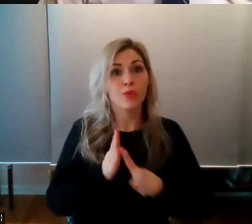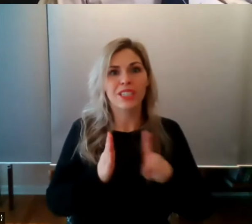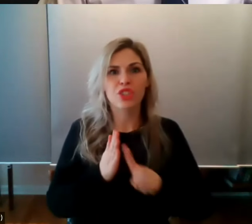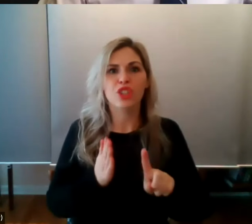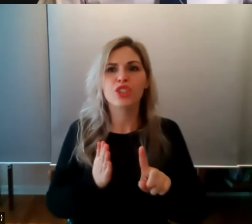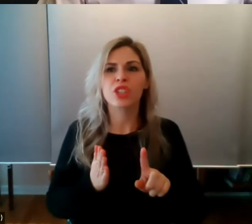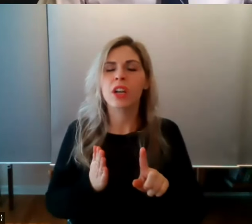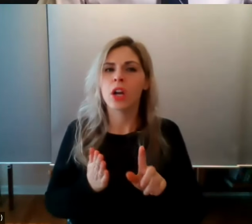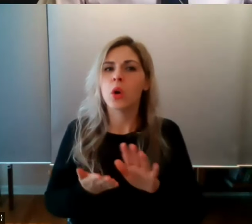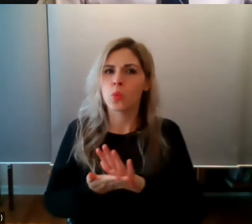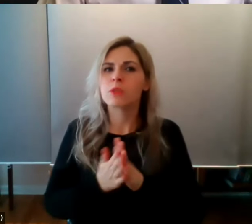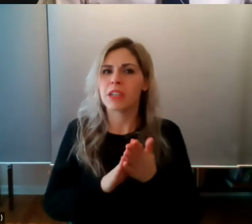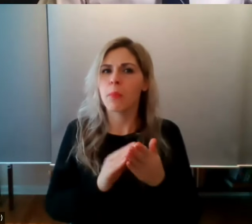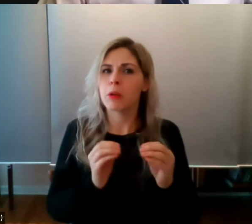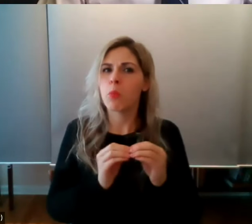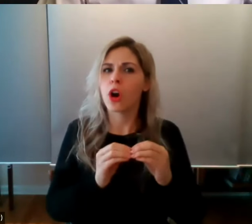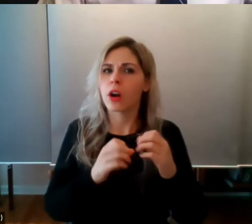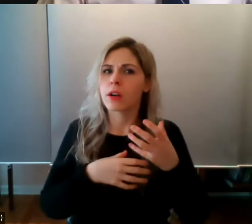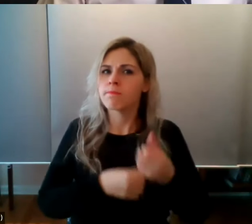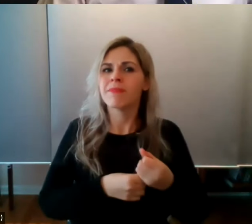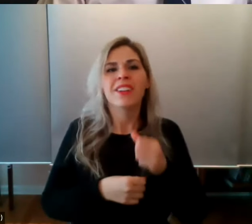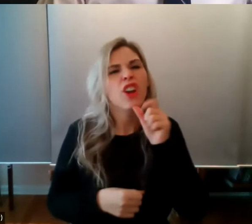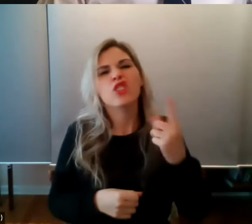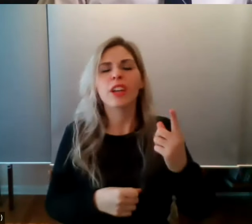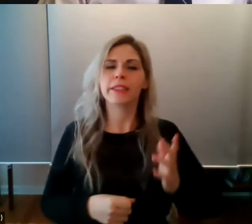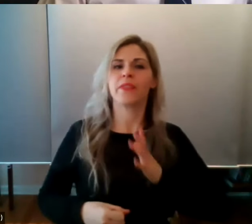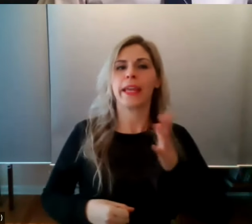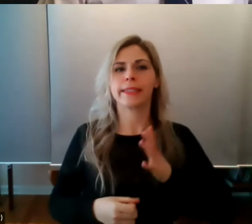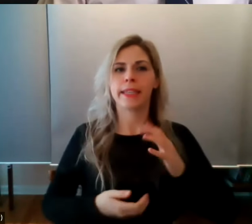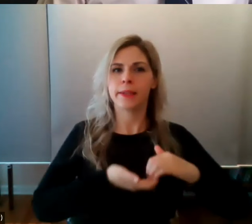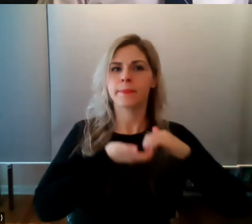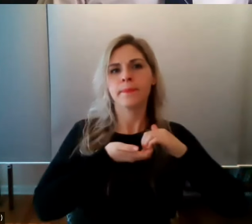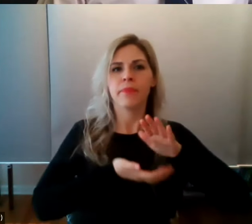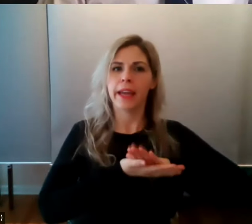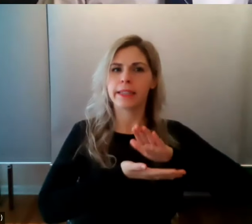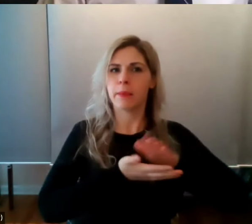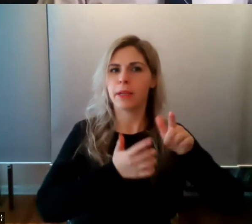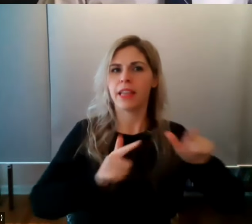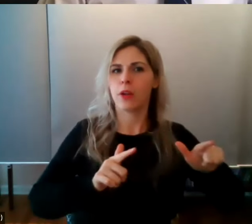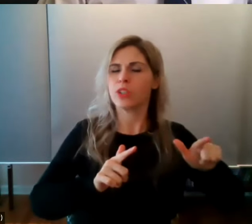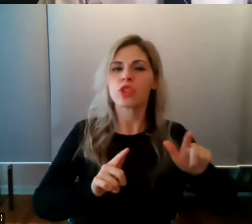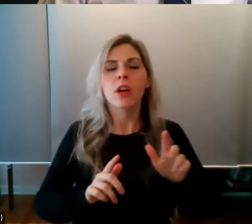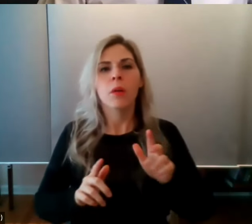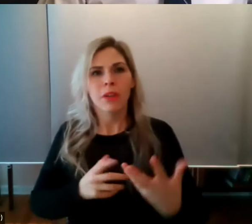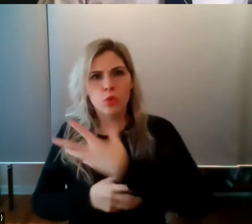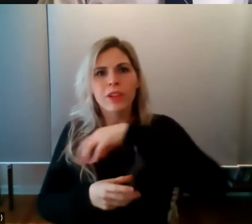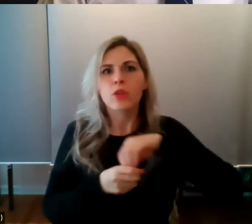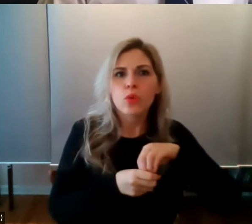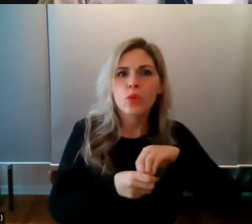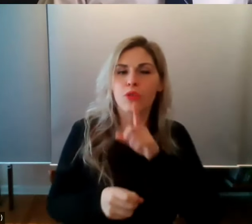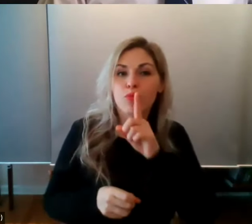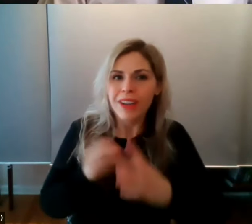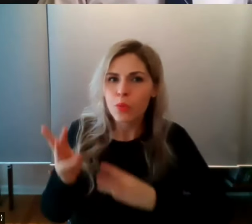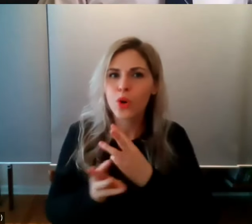headed towards closing the gap between fancy academia language and the realities persons with disabilities face